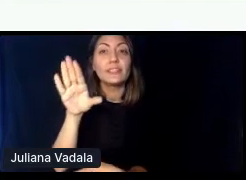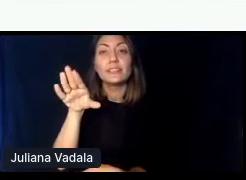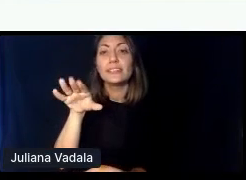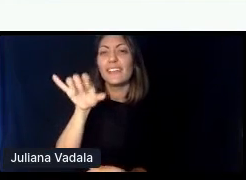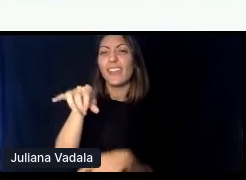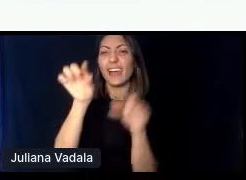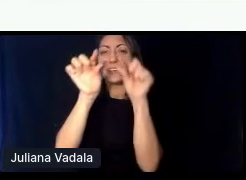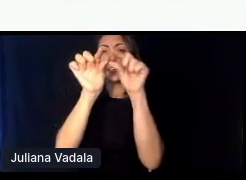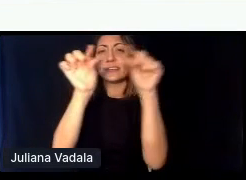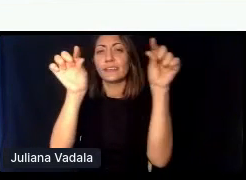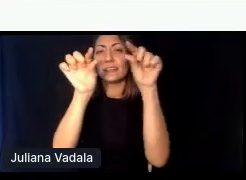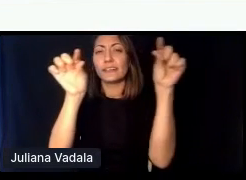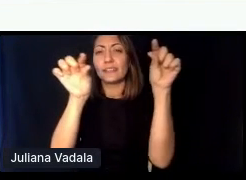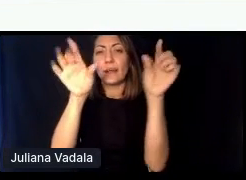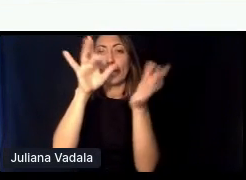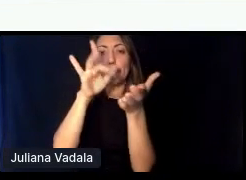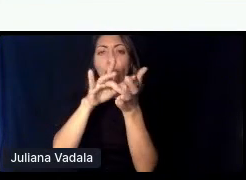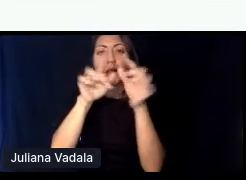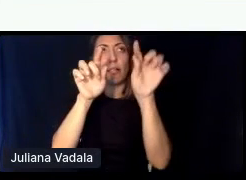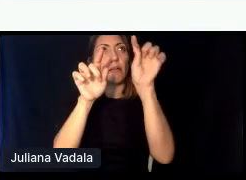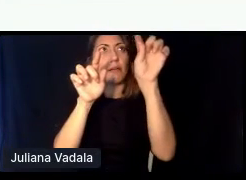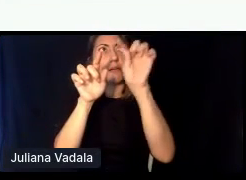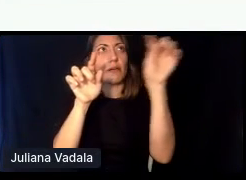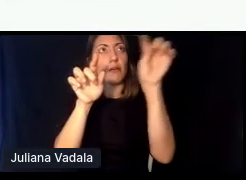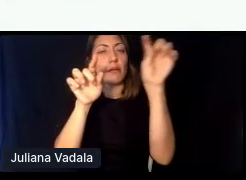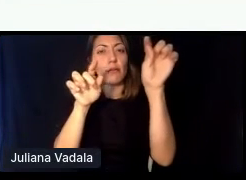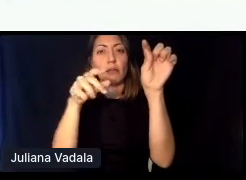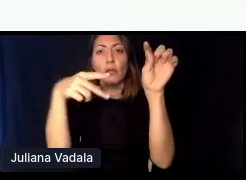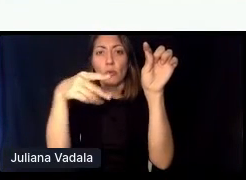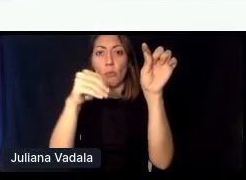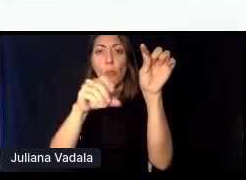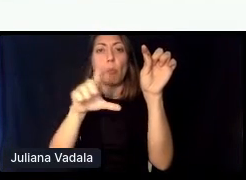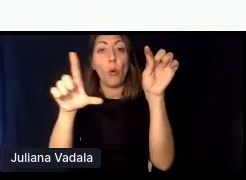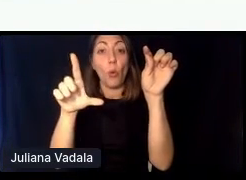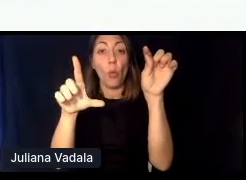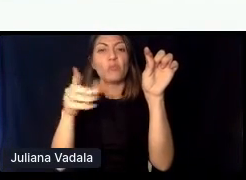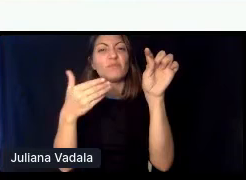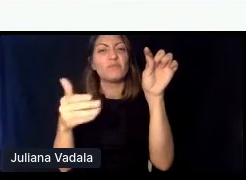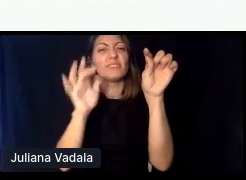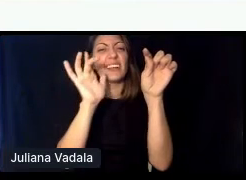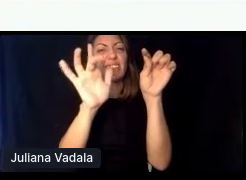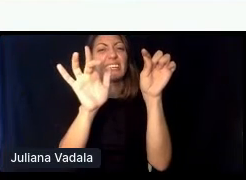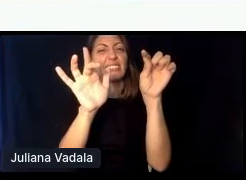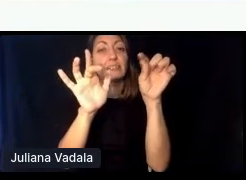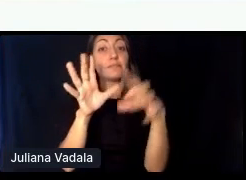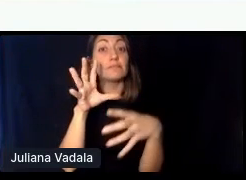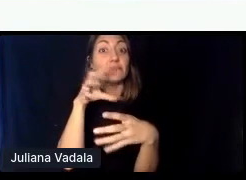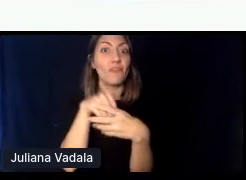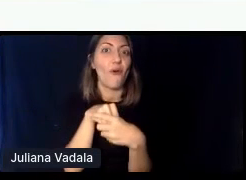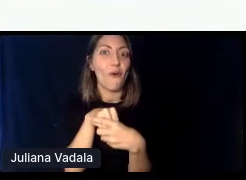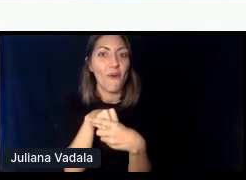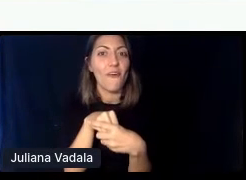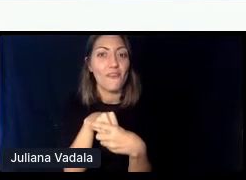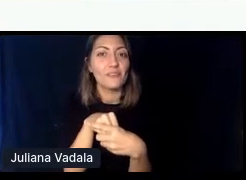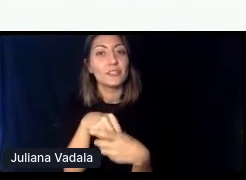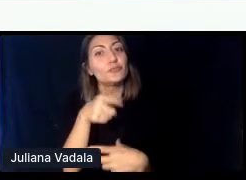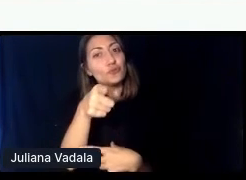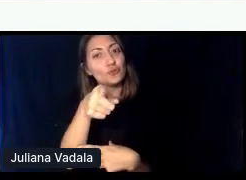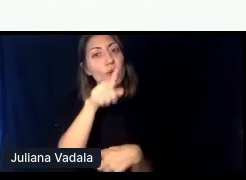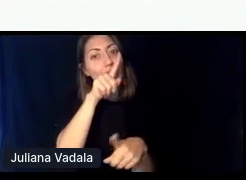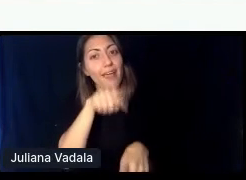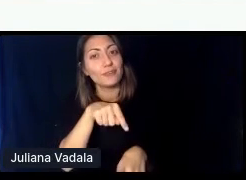3 questions in the polls, and I will start those polls up in just a sec. Like I said, I'm trying to chew gum and walk at the same time